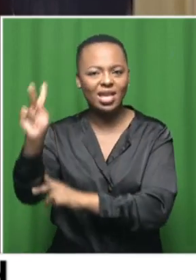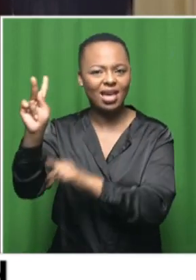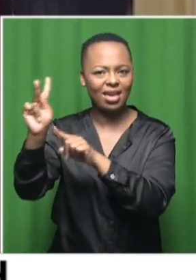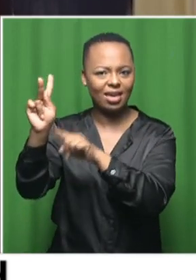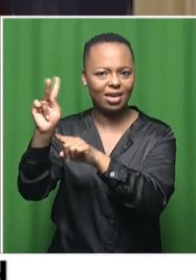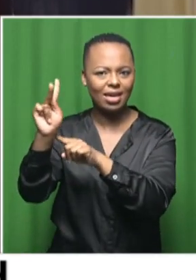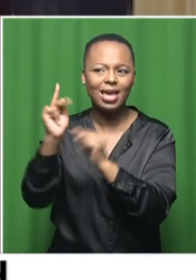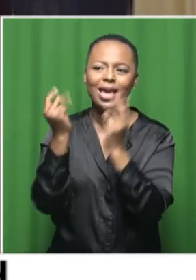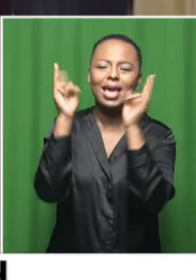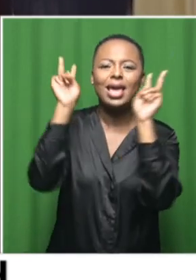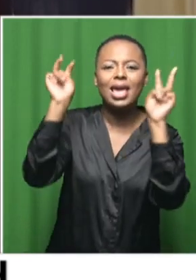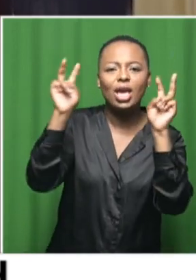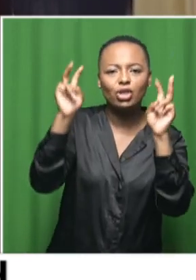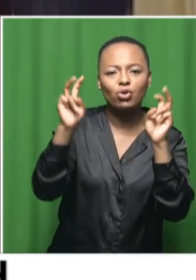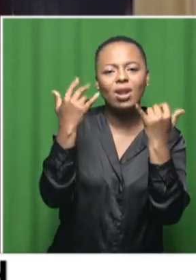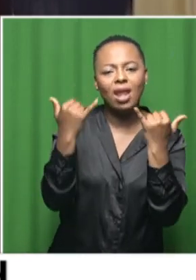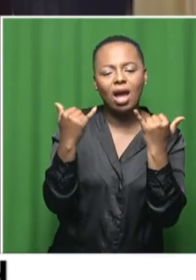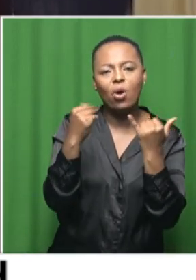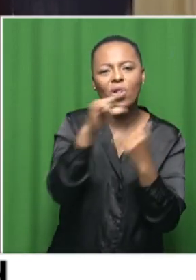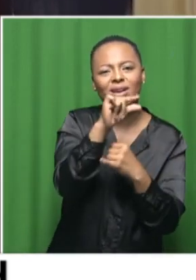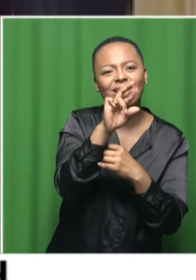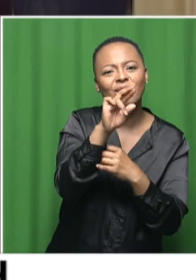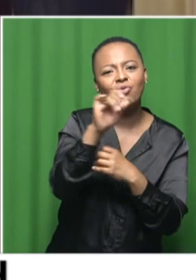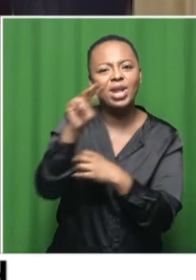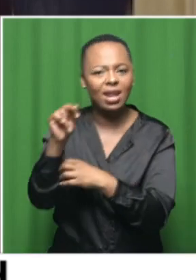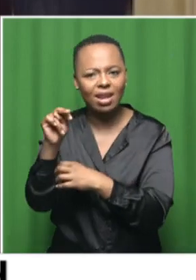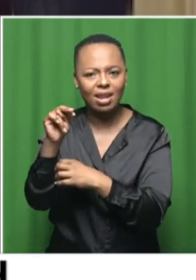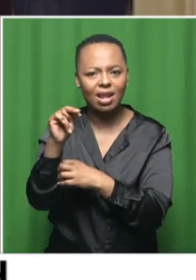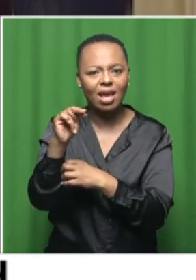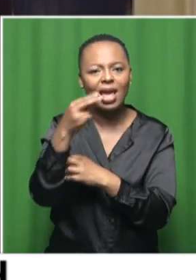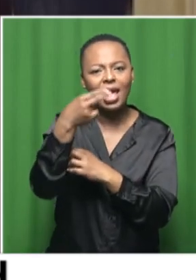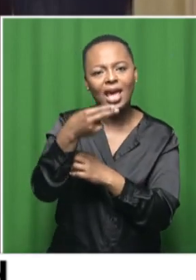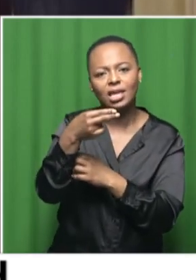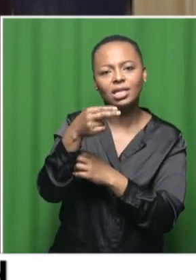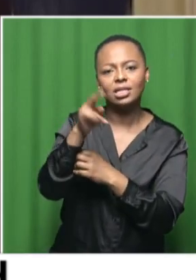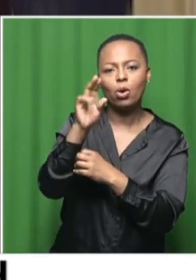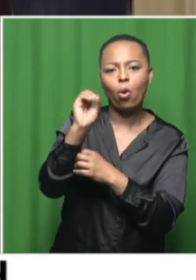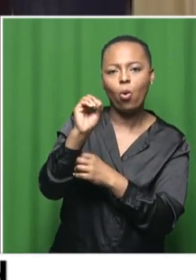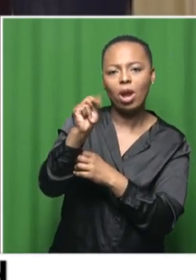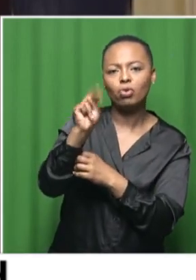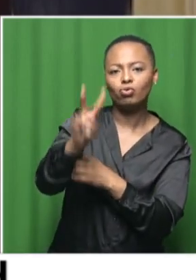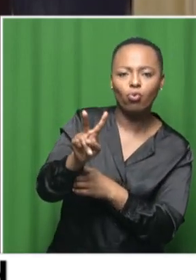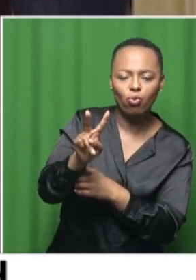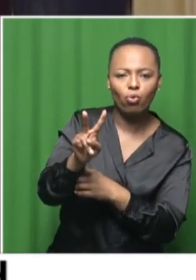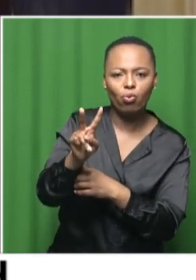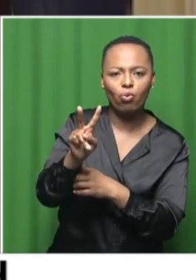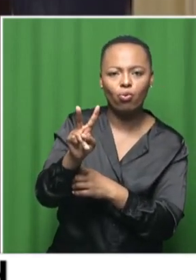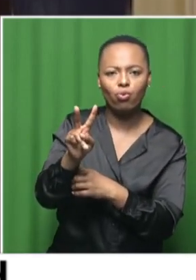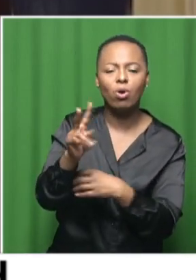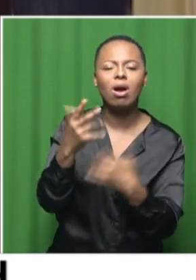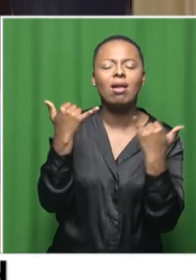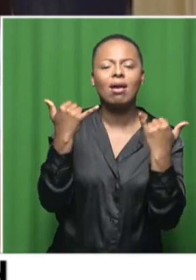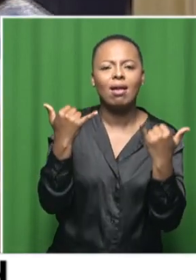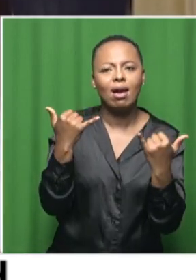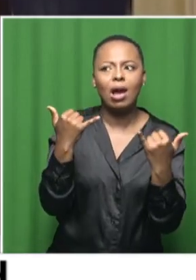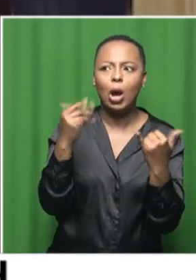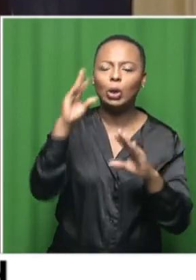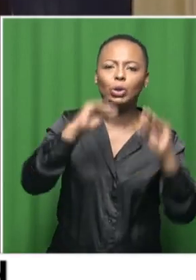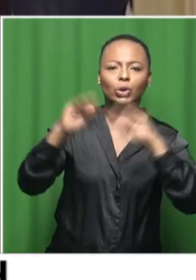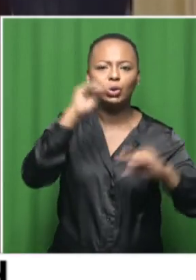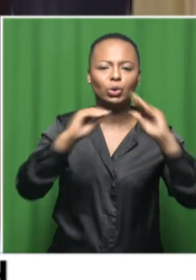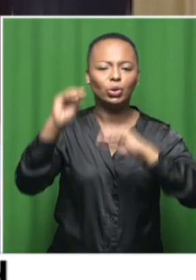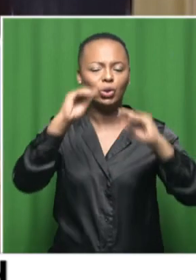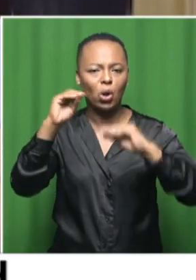issue of green hydrogen seemed to have been foregrounded quite sufficiently. But you talk about all